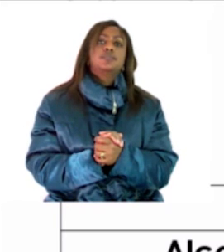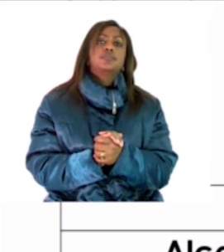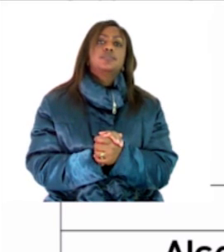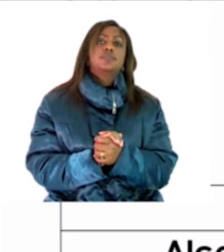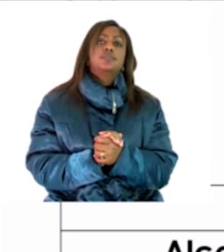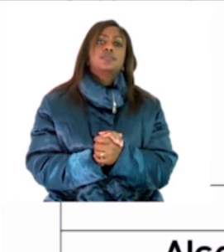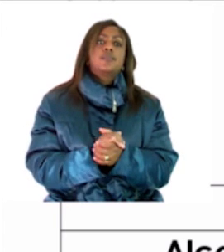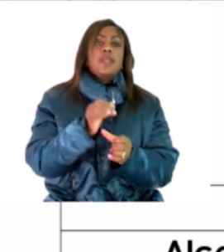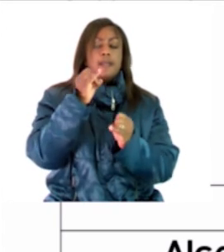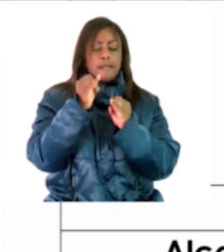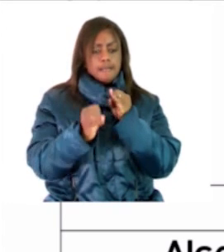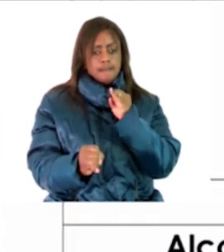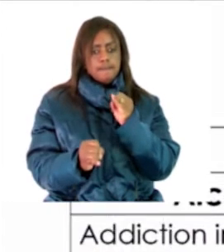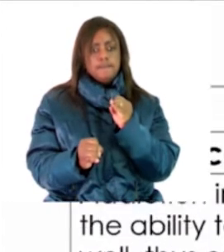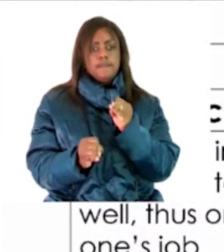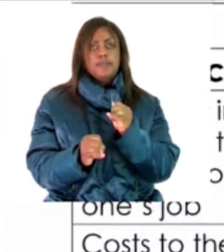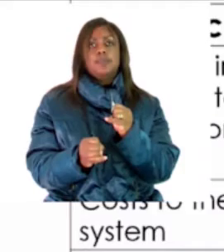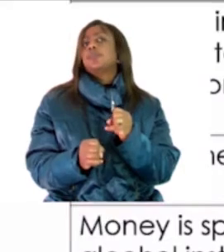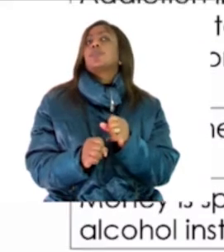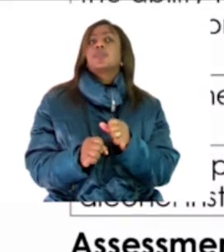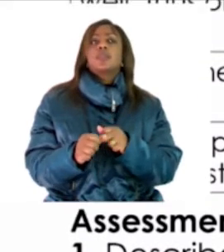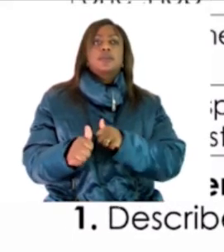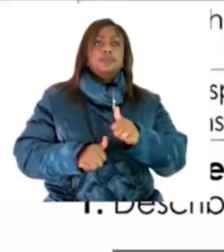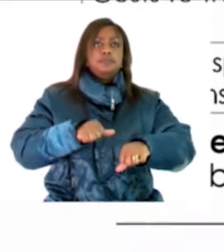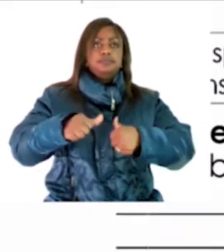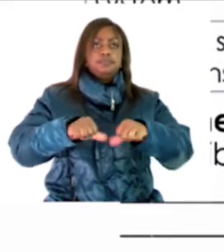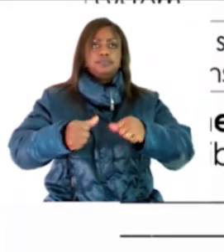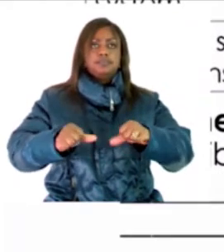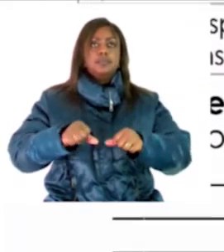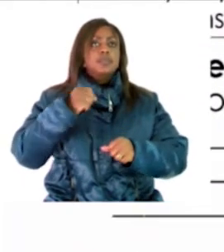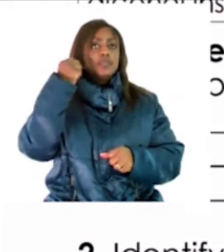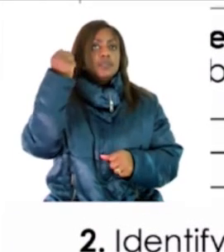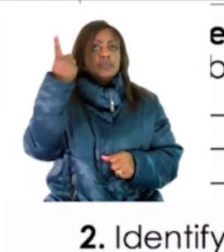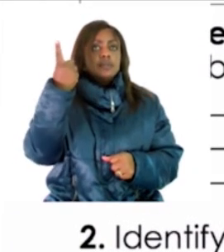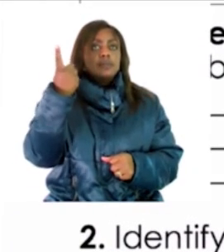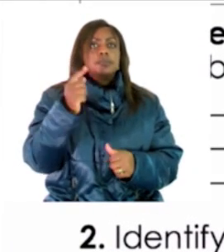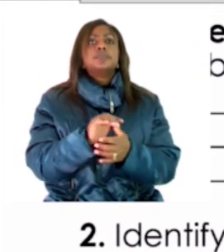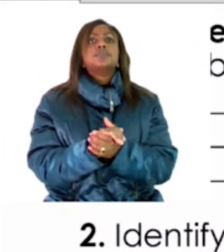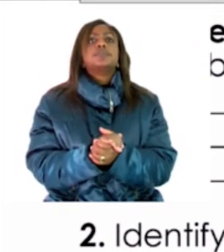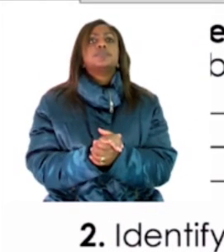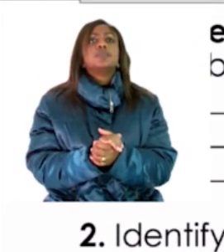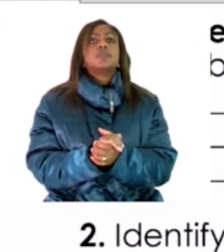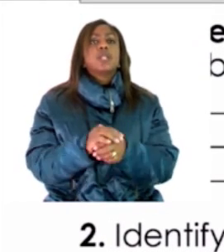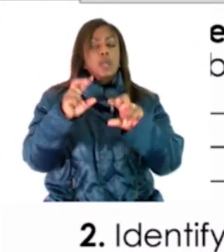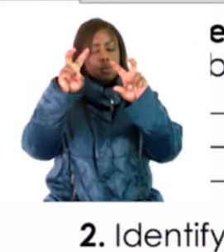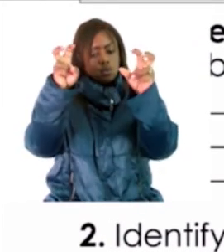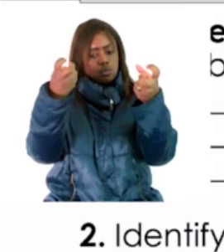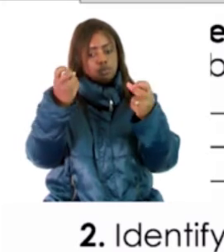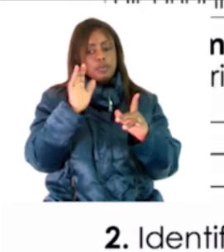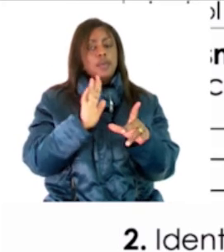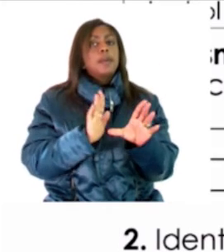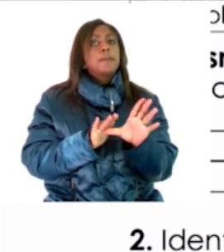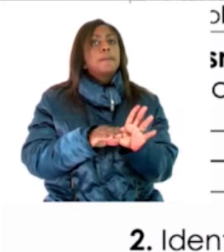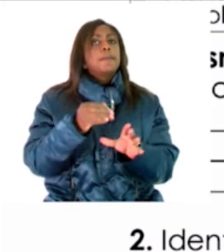The last part, we are looking at assessments, okay? Let's see if we have understood what we have discussed here.